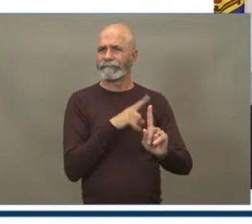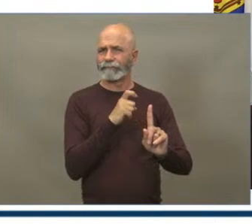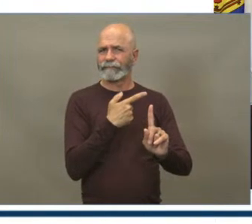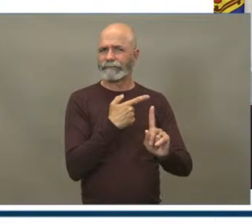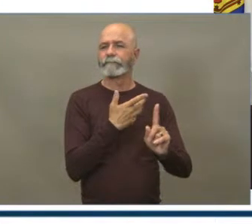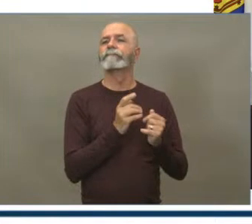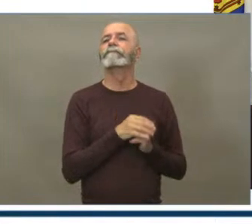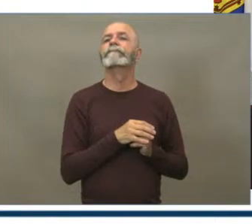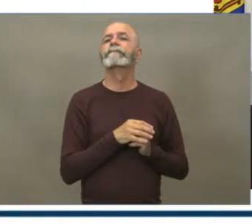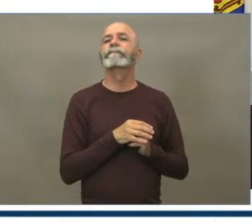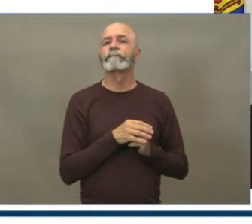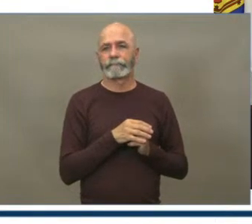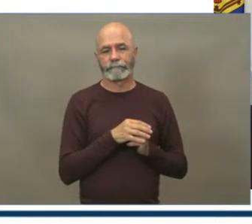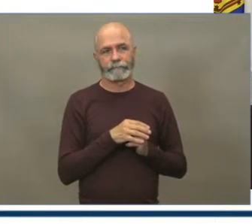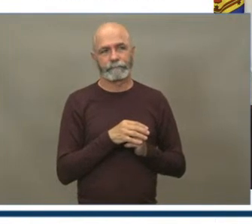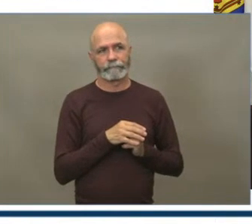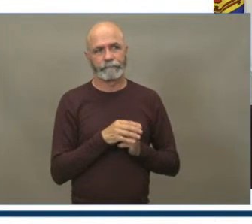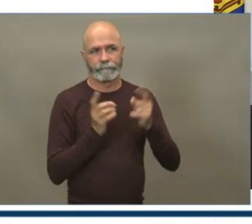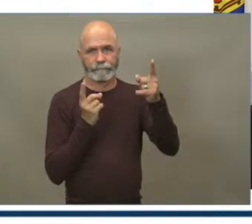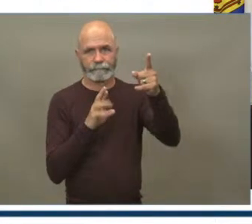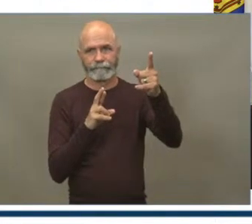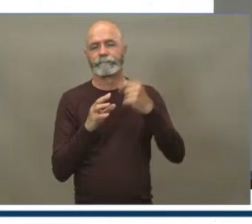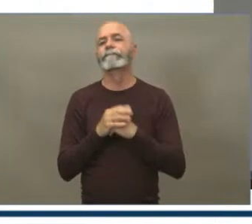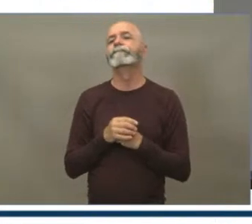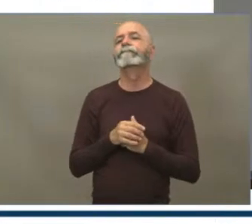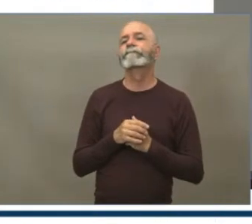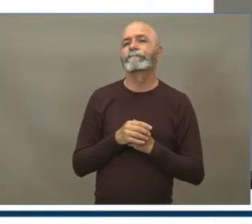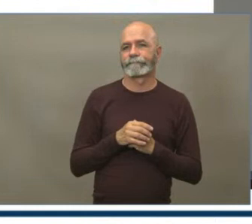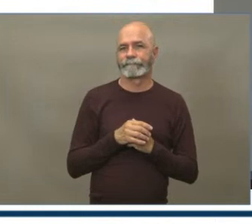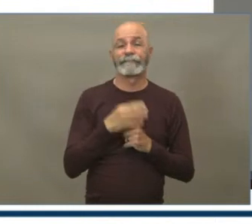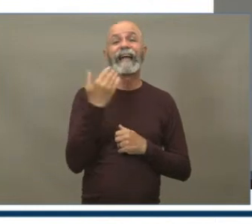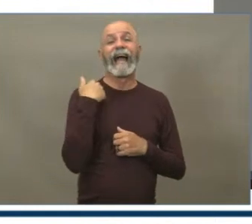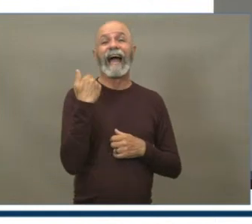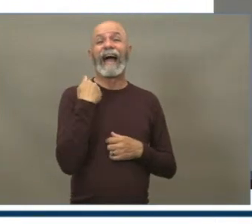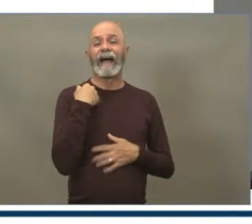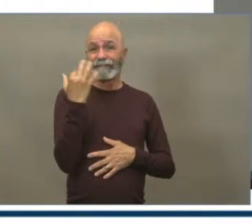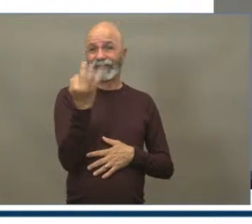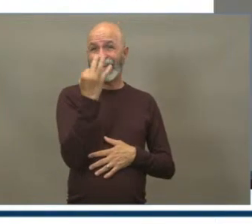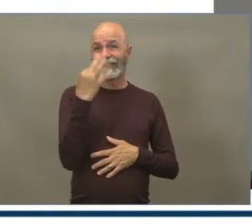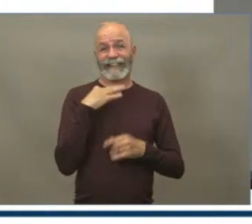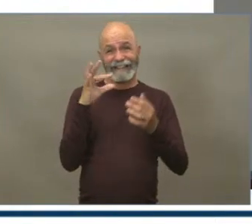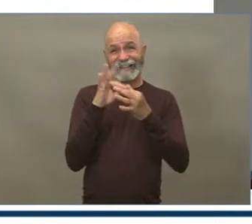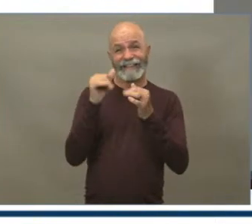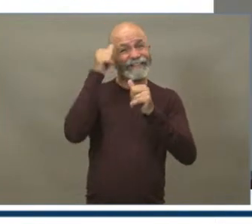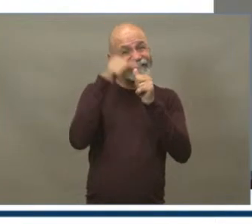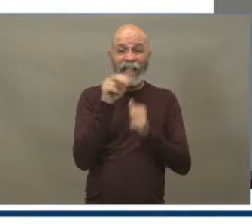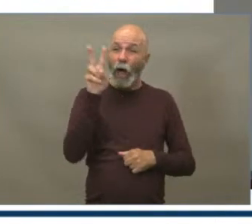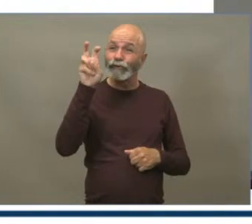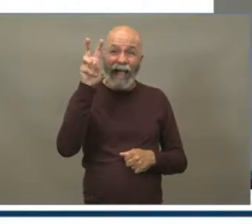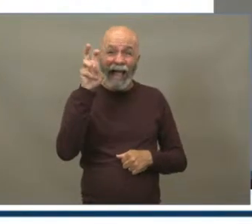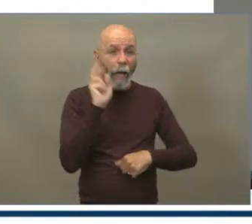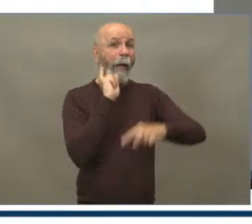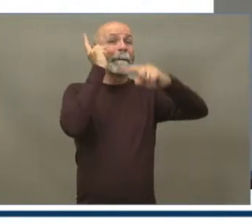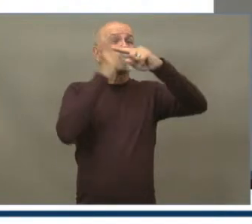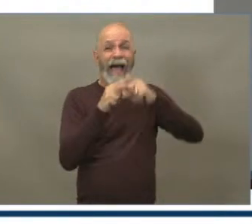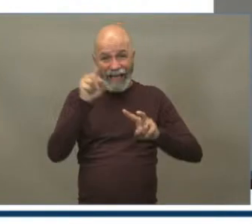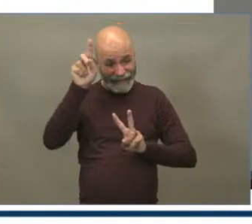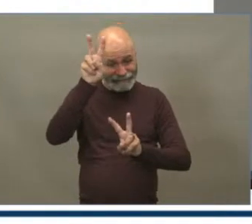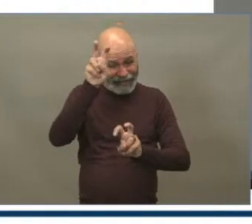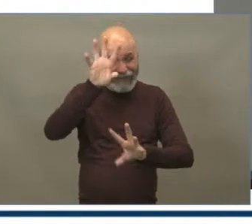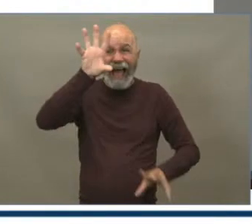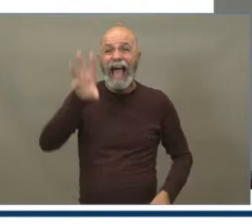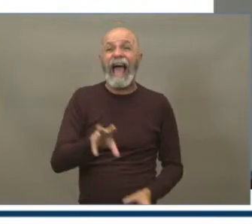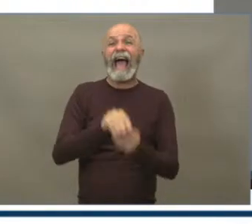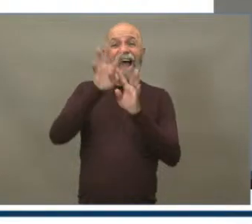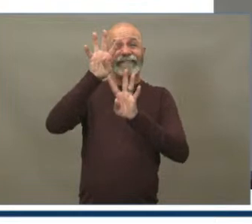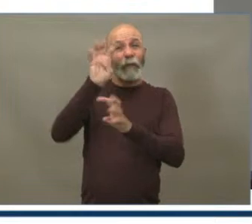over the weekend? So the 200, we talked about 200 plus on Friday. We talked about that was the backlog. We're